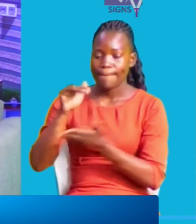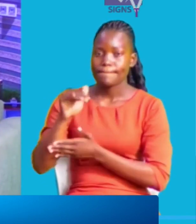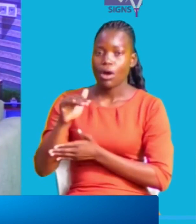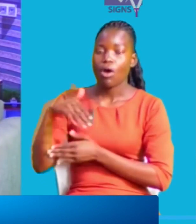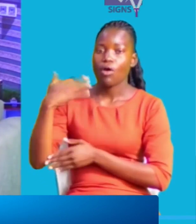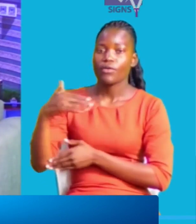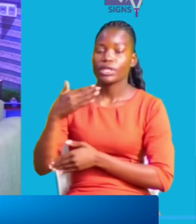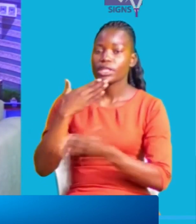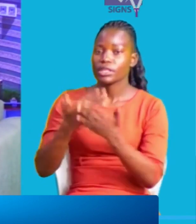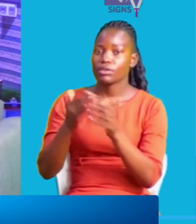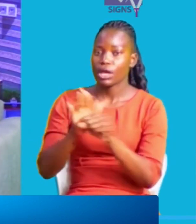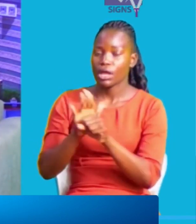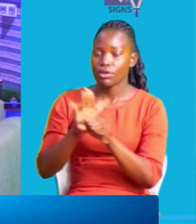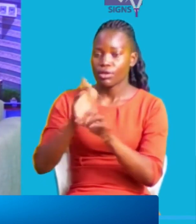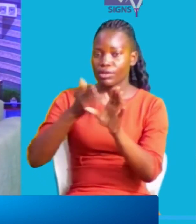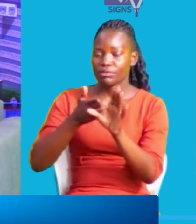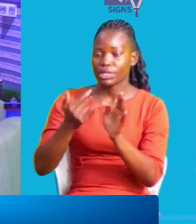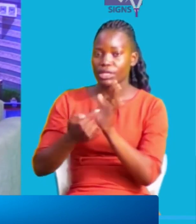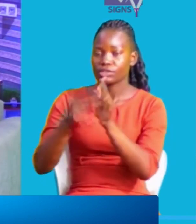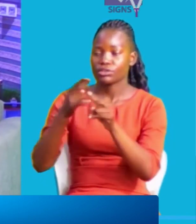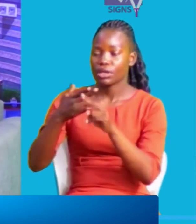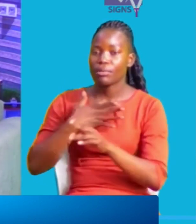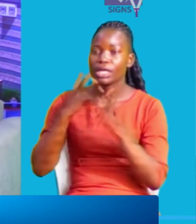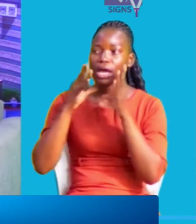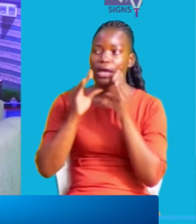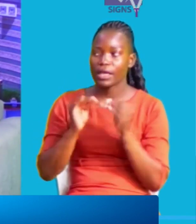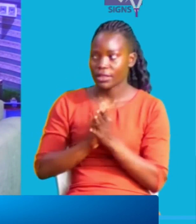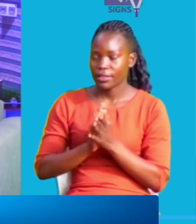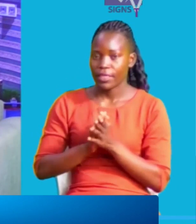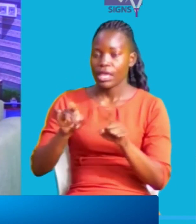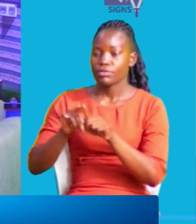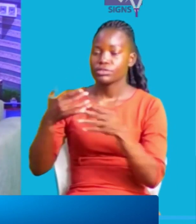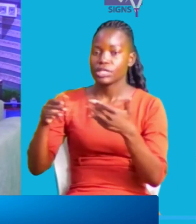such conversations more oftenly. Thank you very much for being a part of the